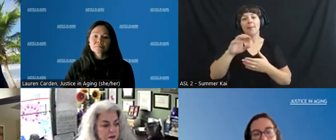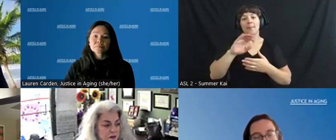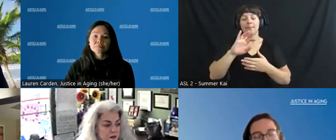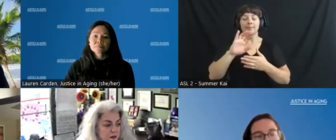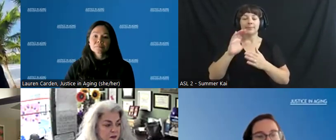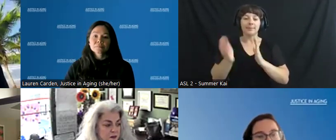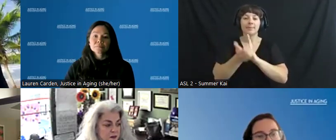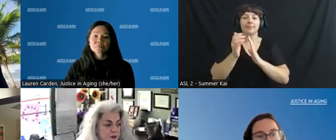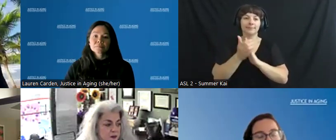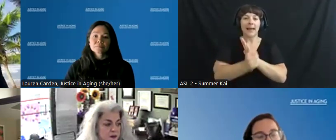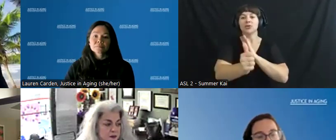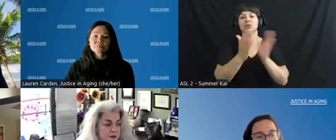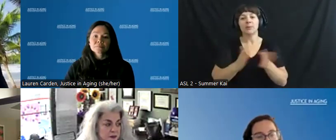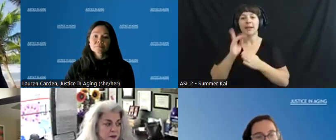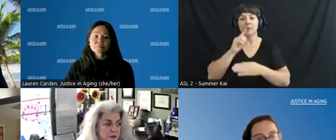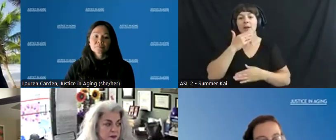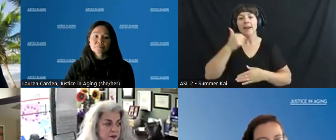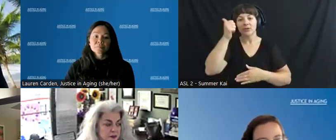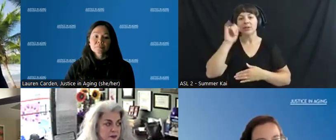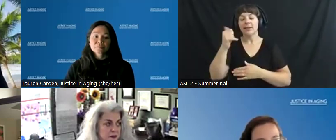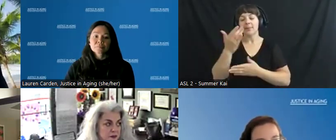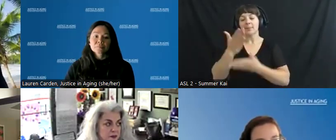things that we work towards.